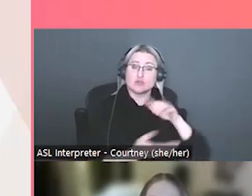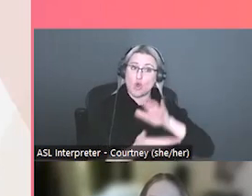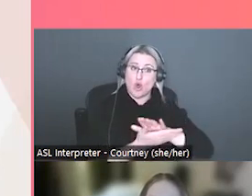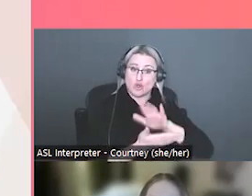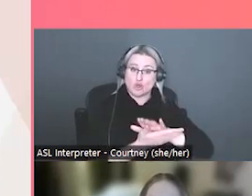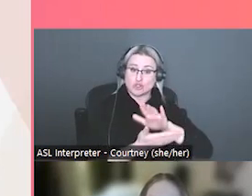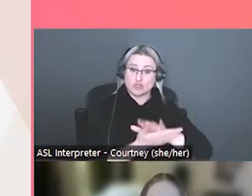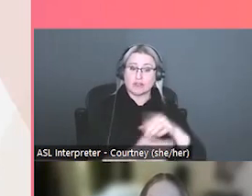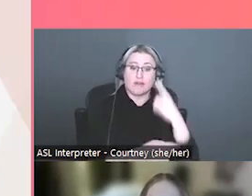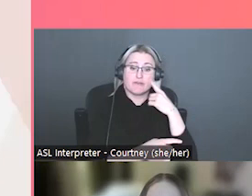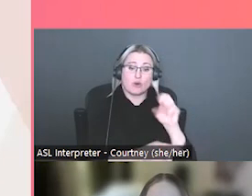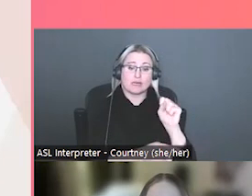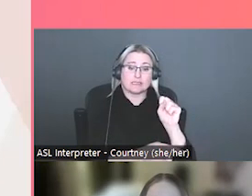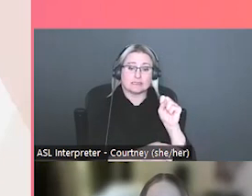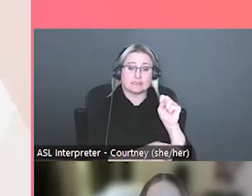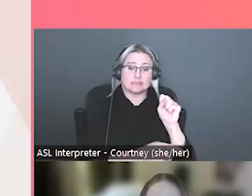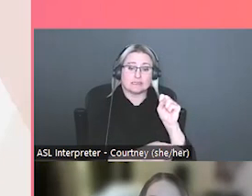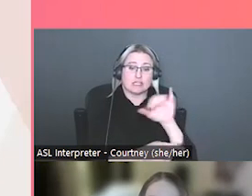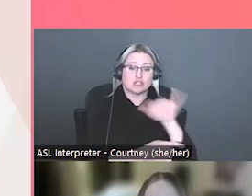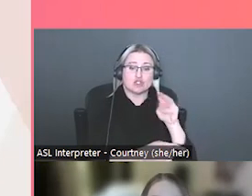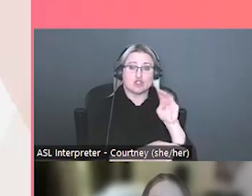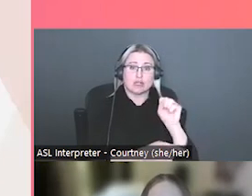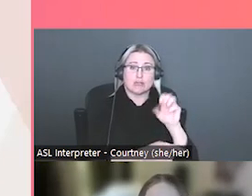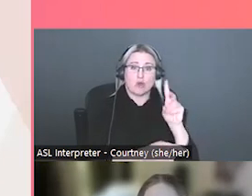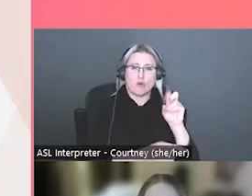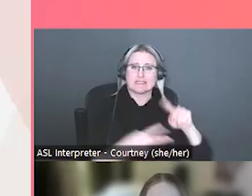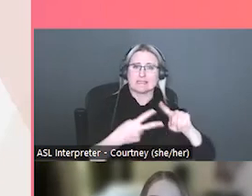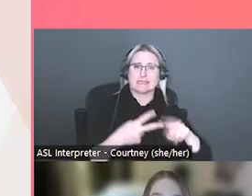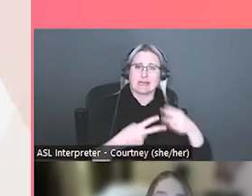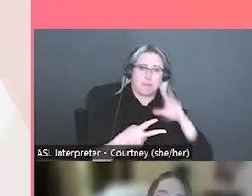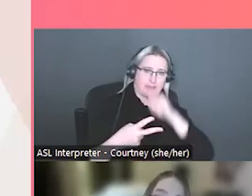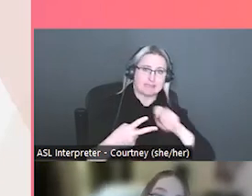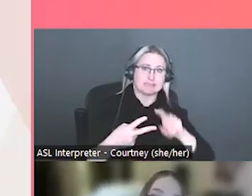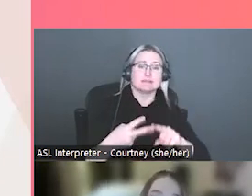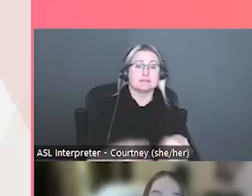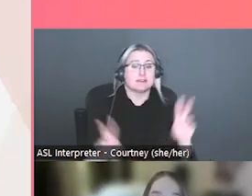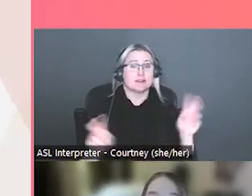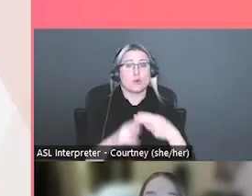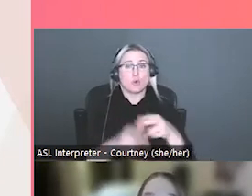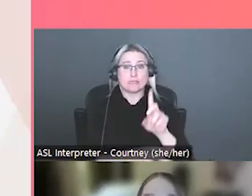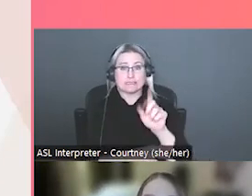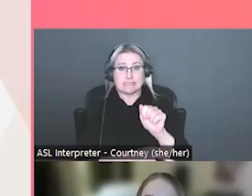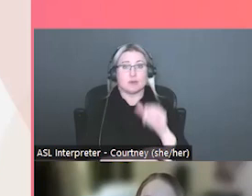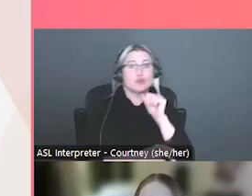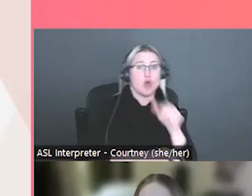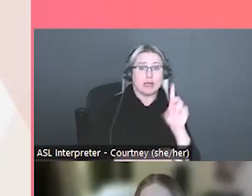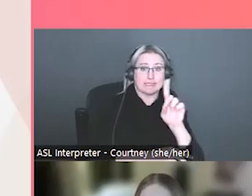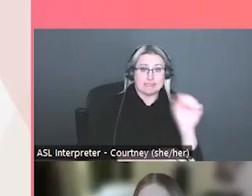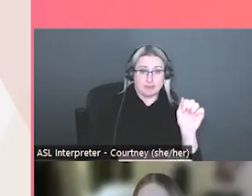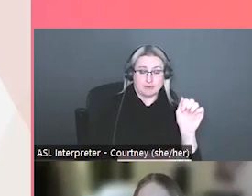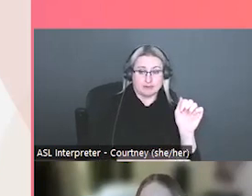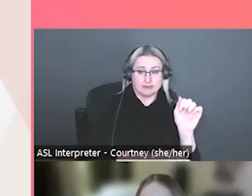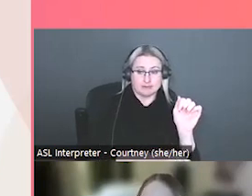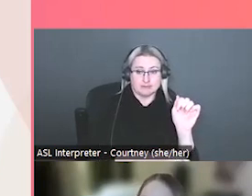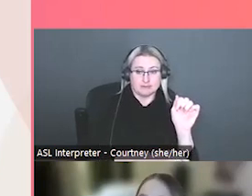this protocol of using the terms disabled and non-disabled, is not only